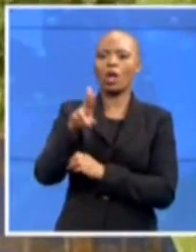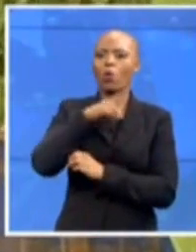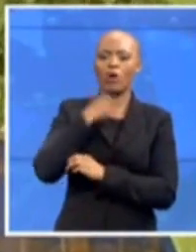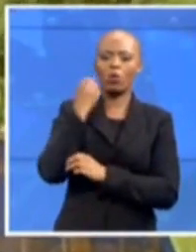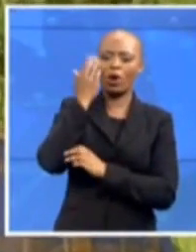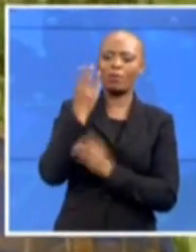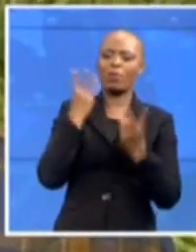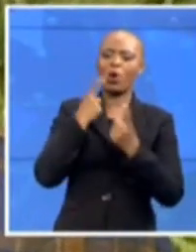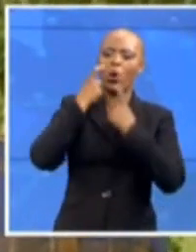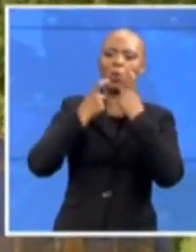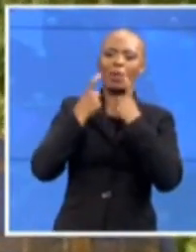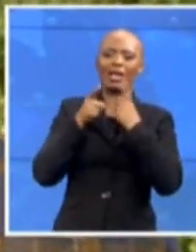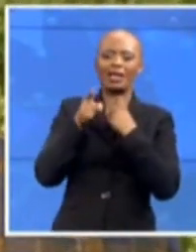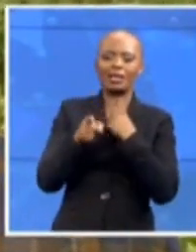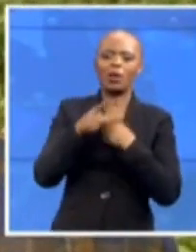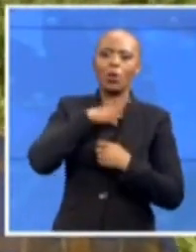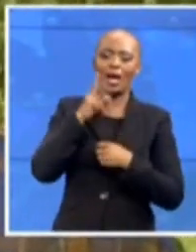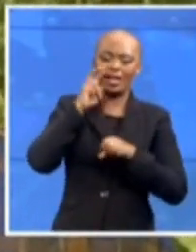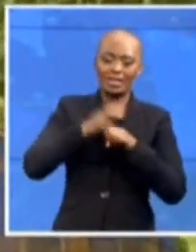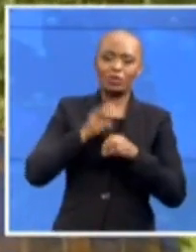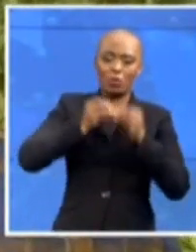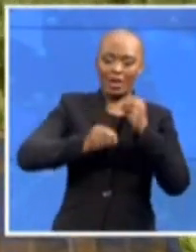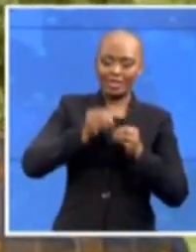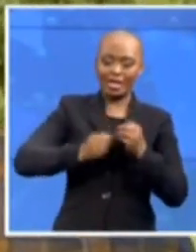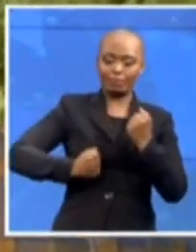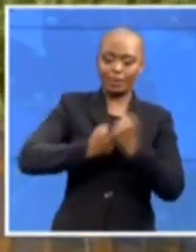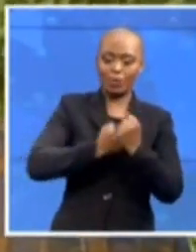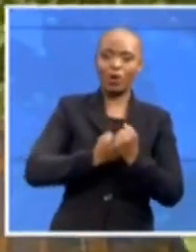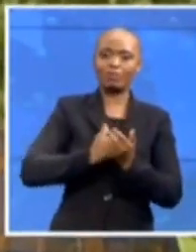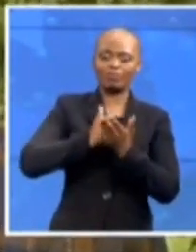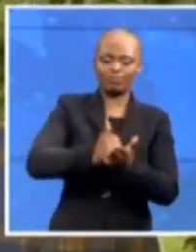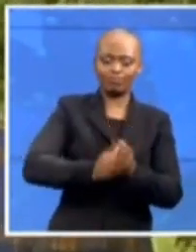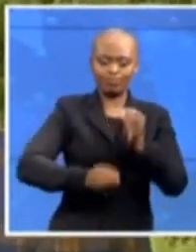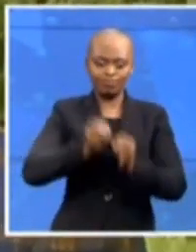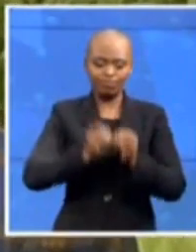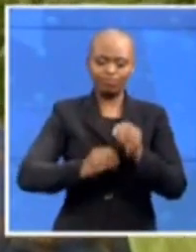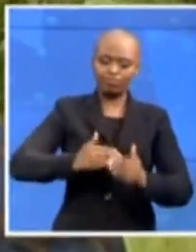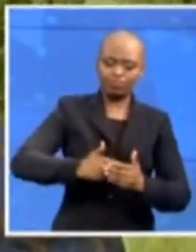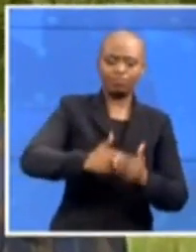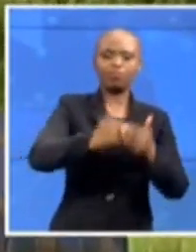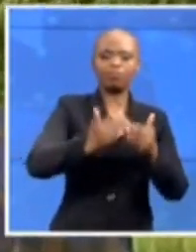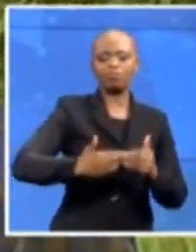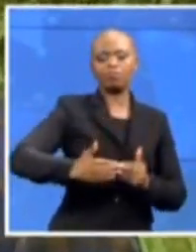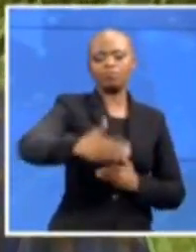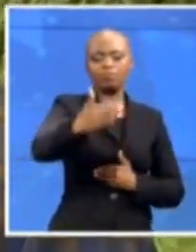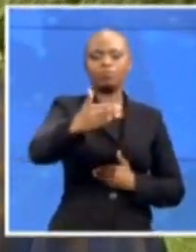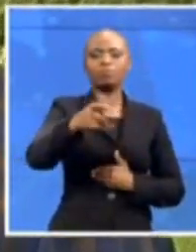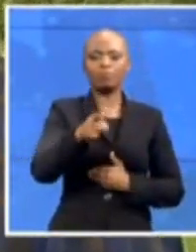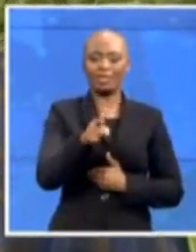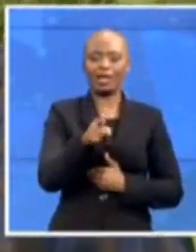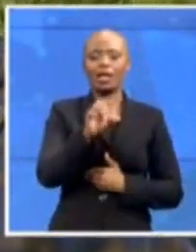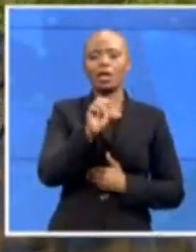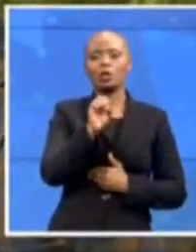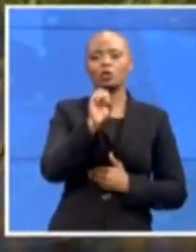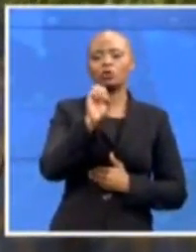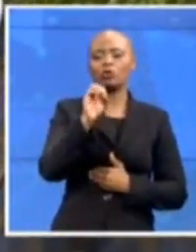maintain these precious assets that we have. Okay, Matsila is one of the villages that will benefit. It's about 10,000 households.